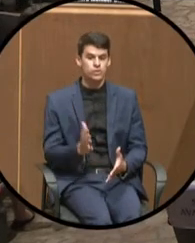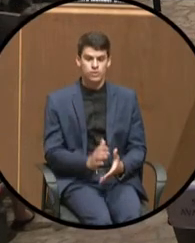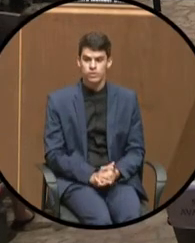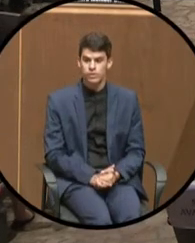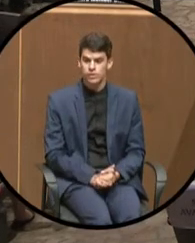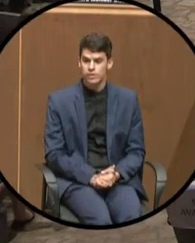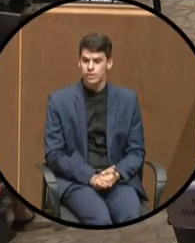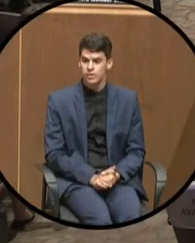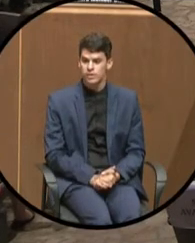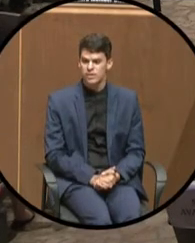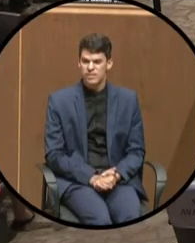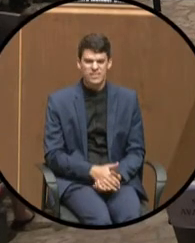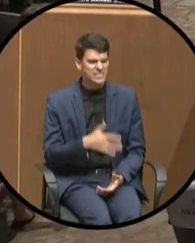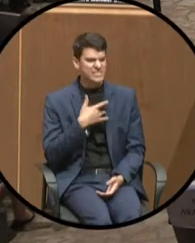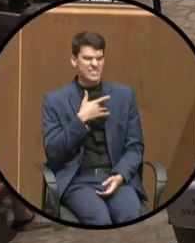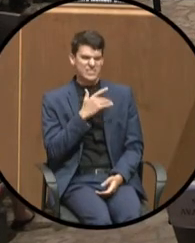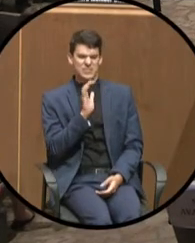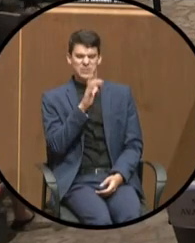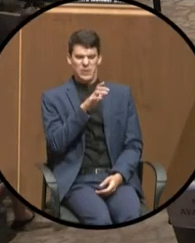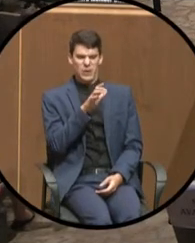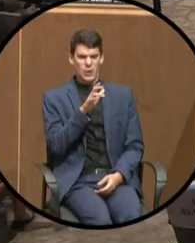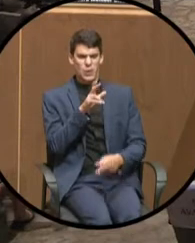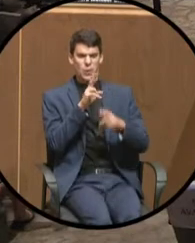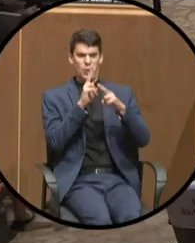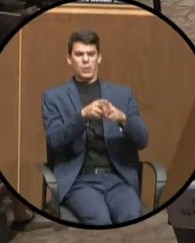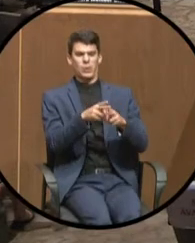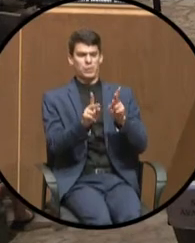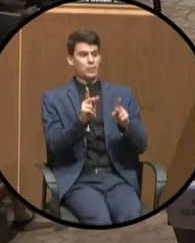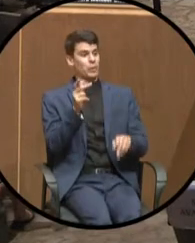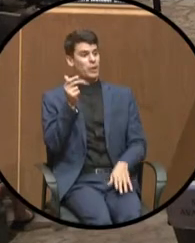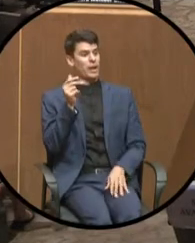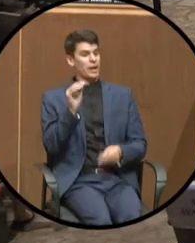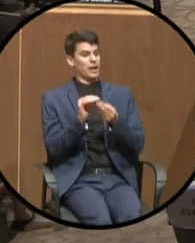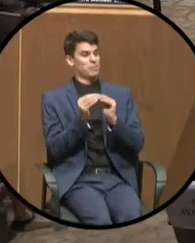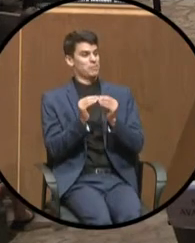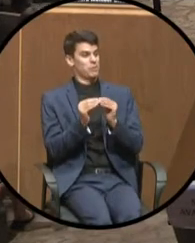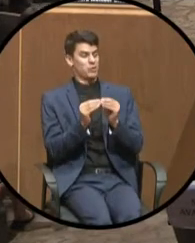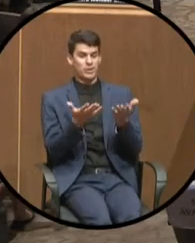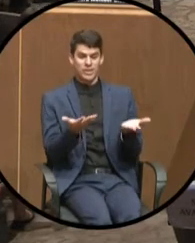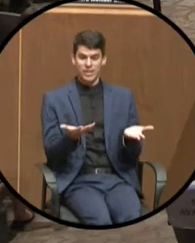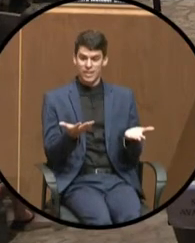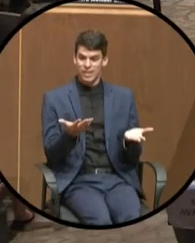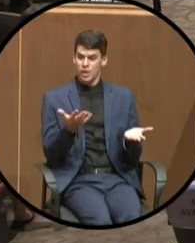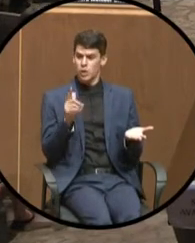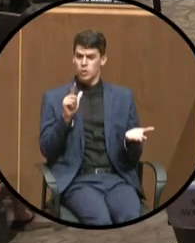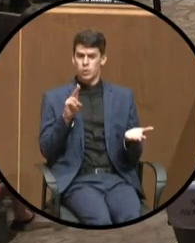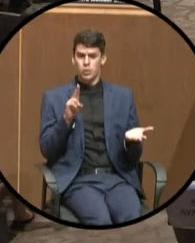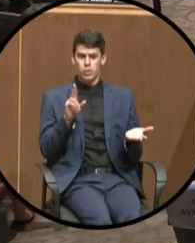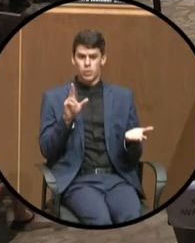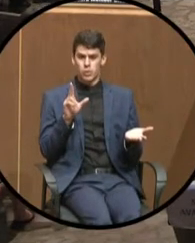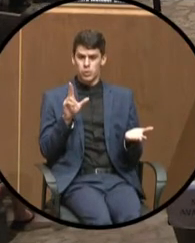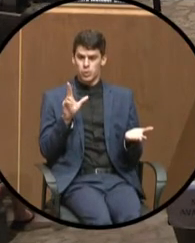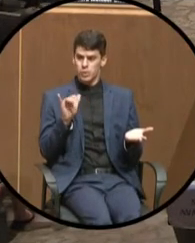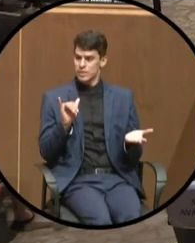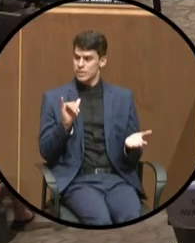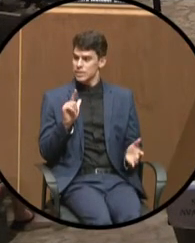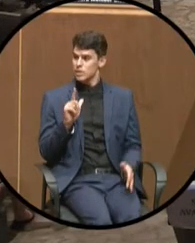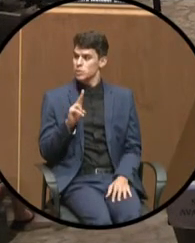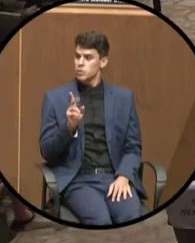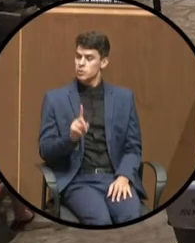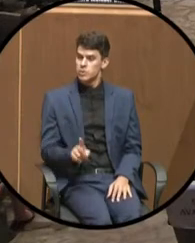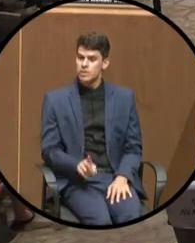Number 19. It still feels very weird to call people by numbers. Luz? Luz, are you here?